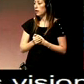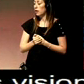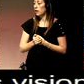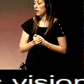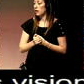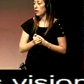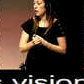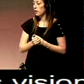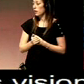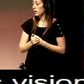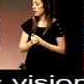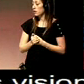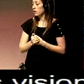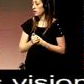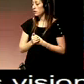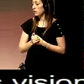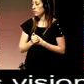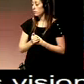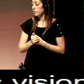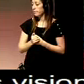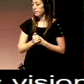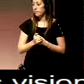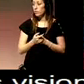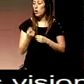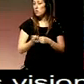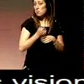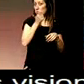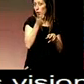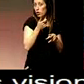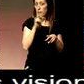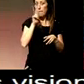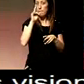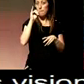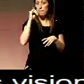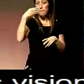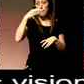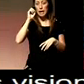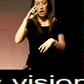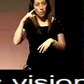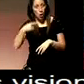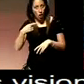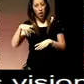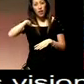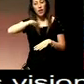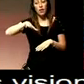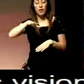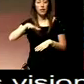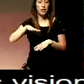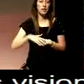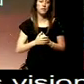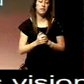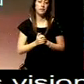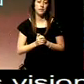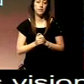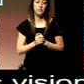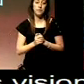A little about Viborg. Viborg is located in the middle of Jutland on a range of